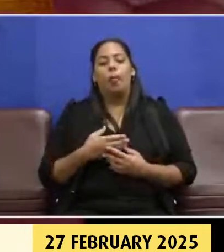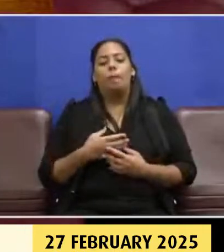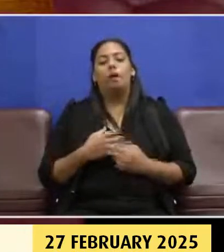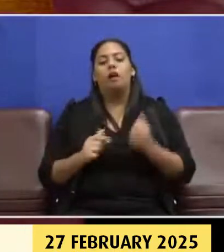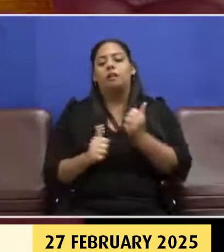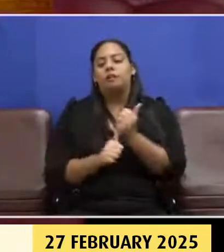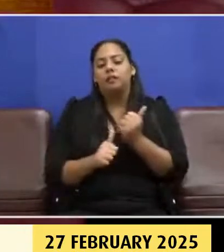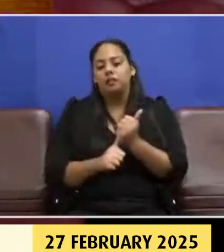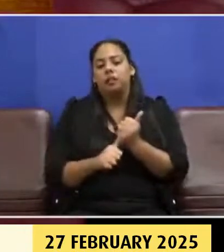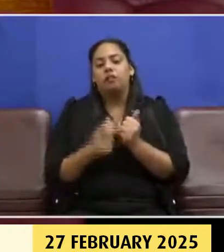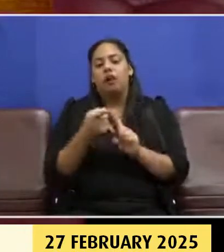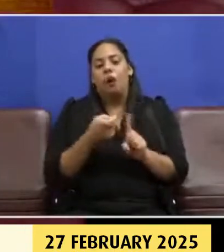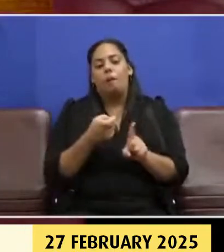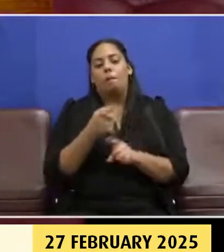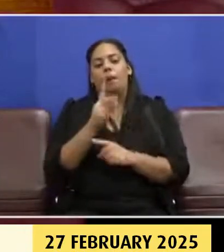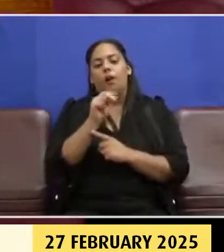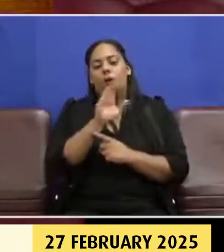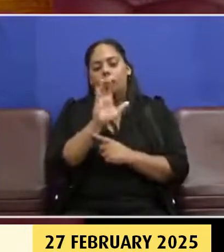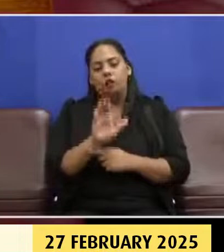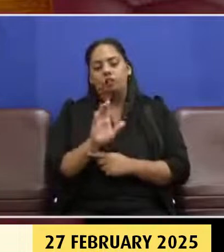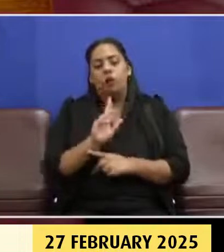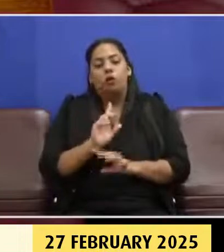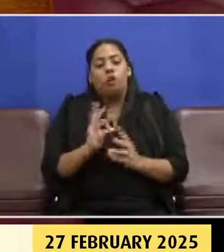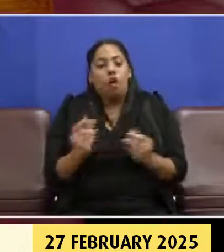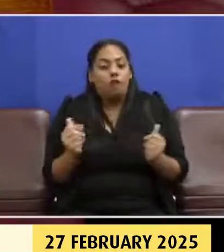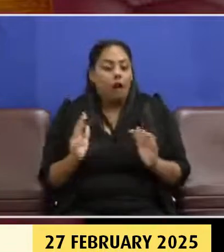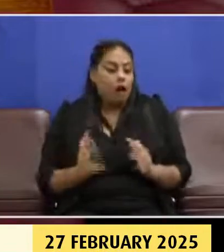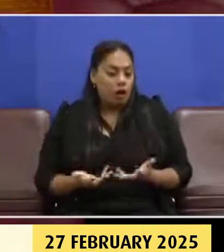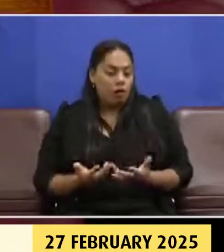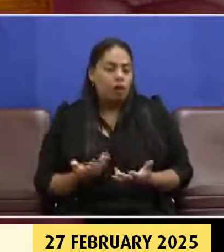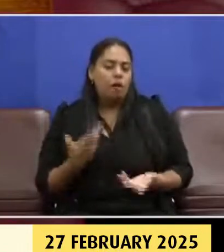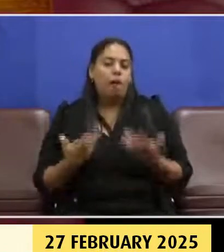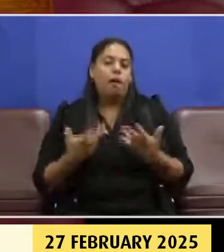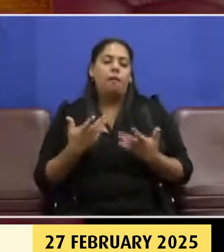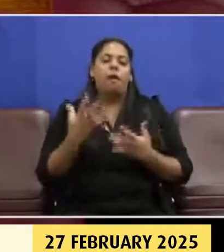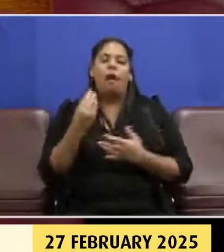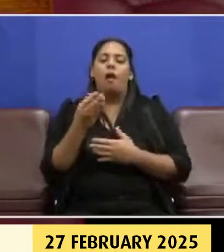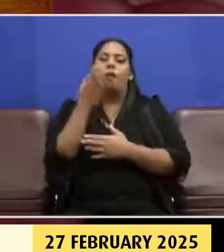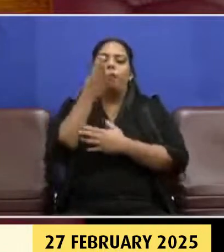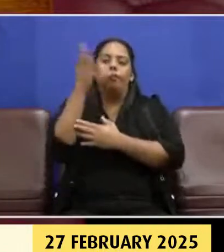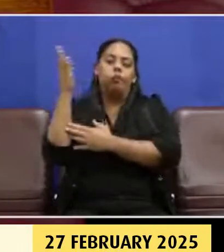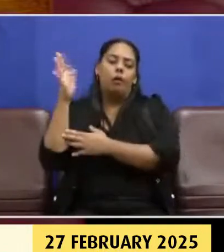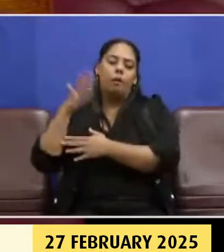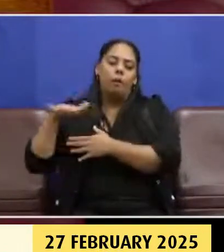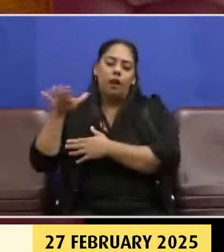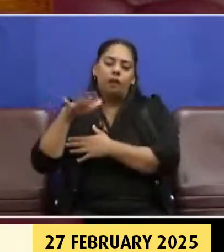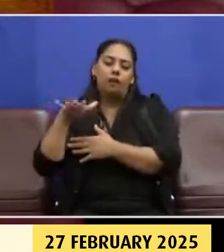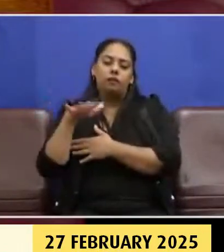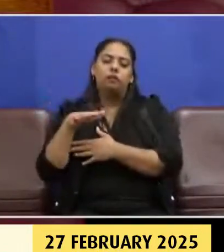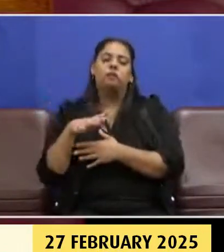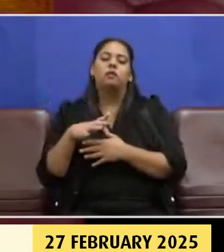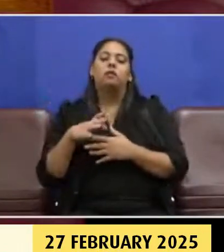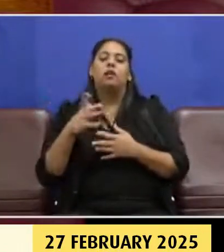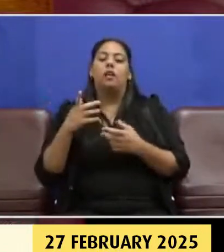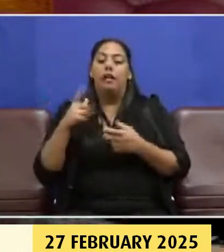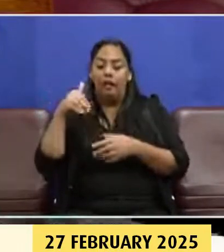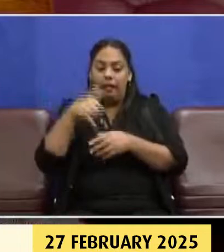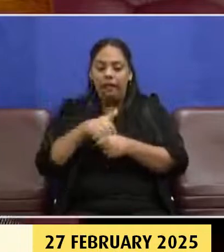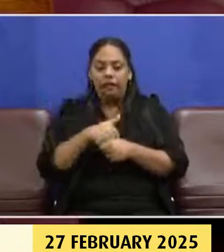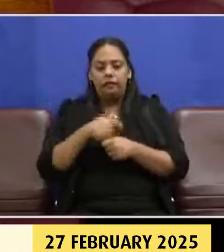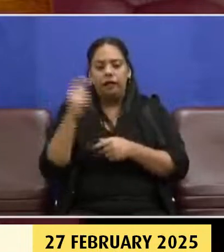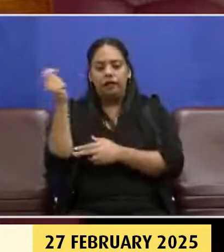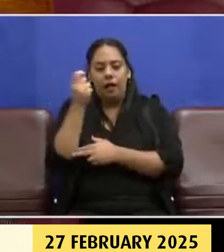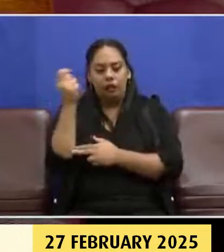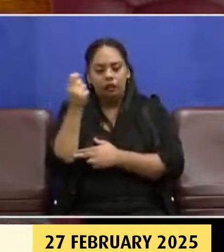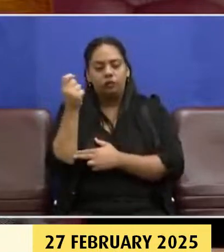assistance from the NYDA. So the solution to that is that there should be satellite offices of the NYDA that are in these townships